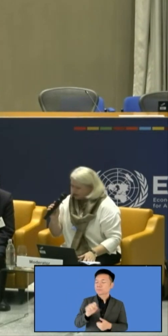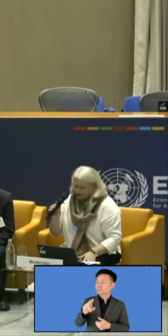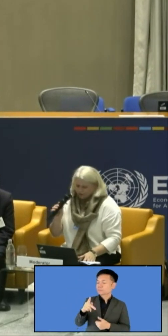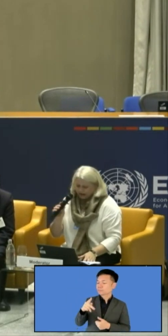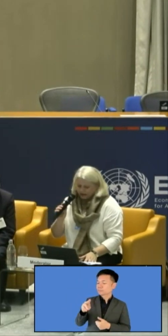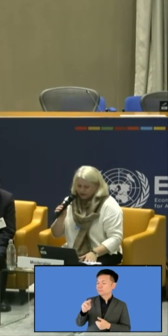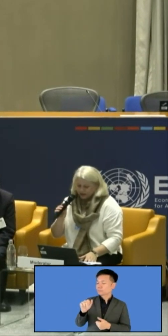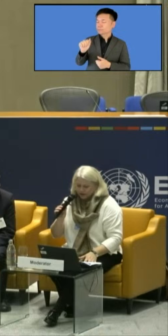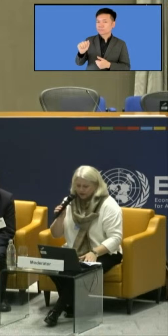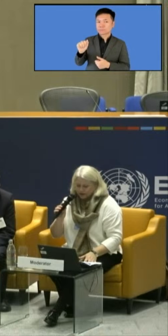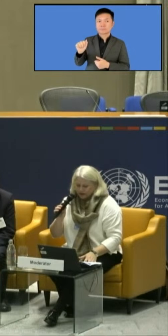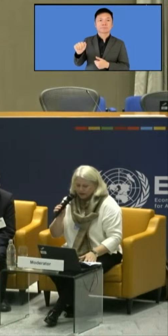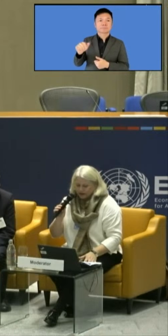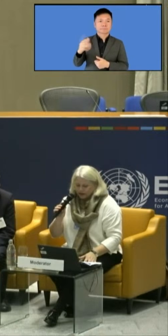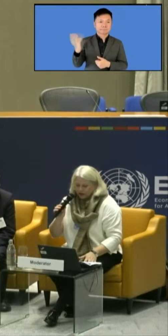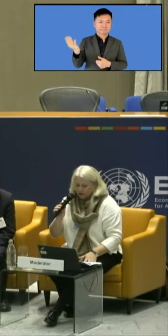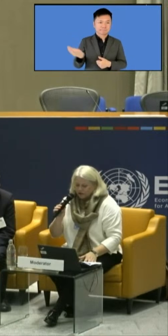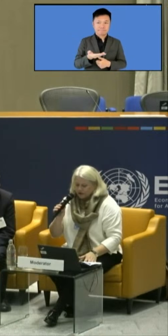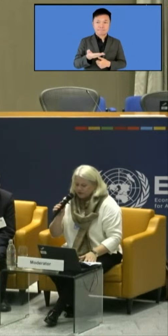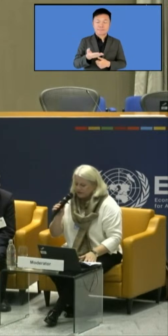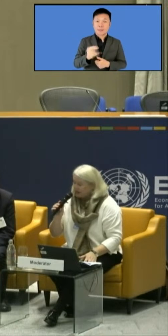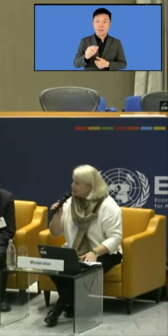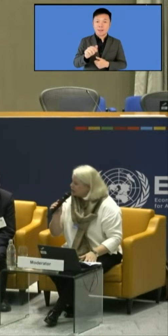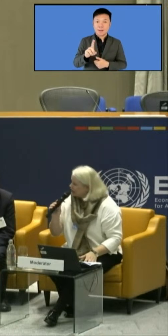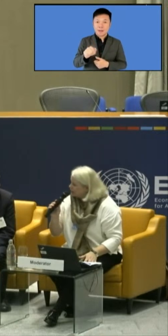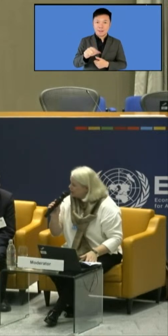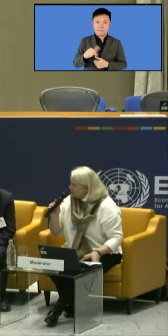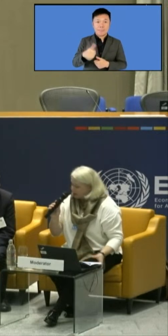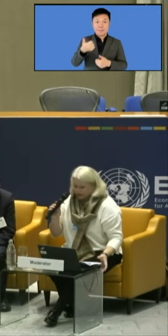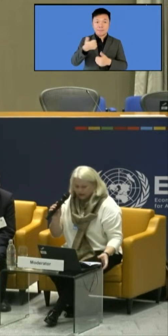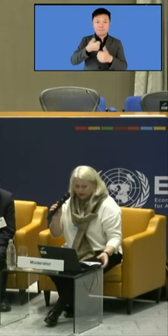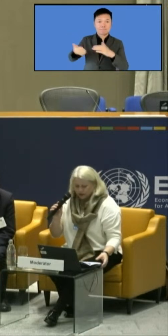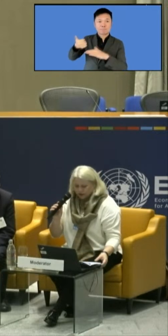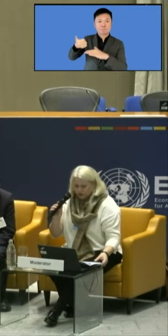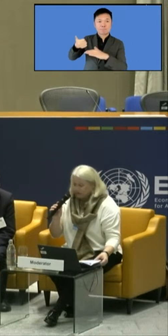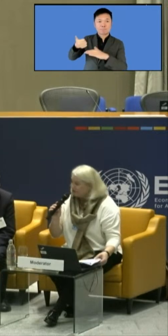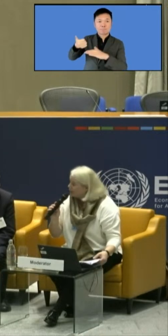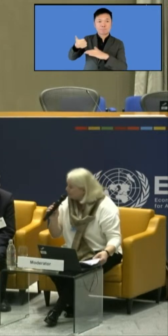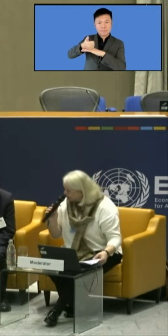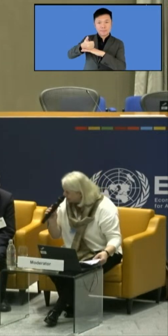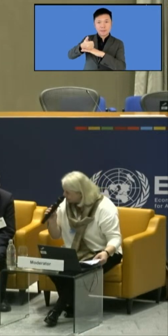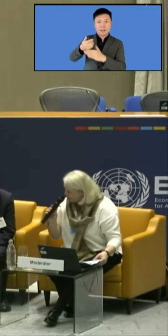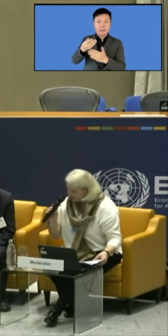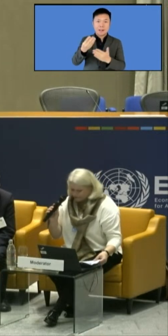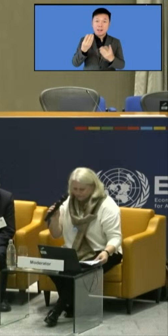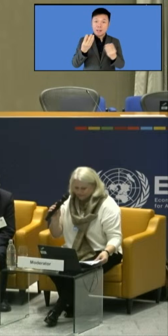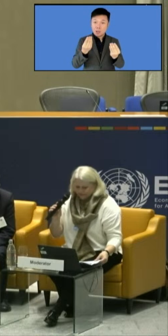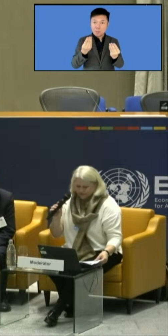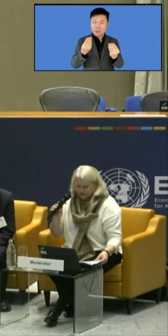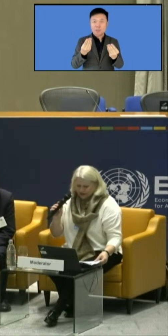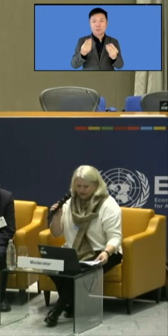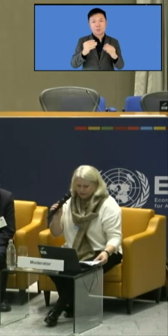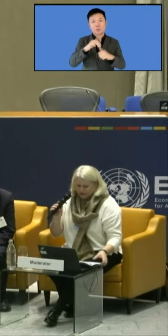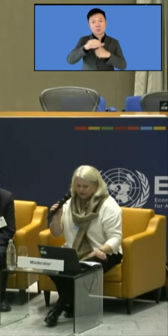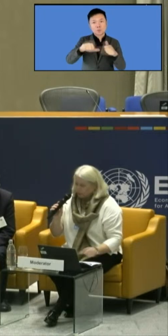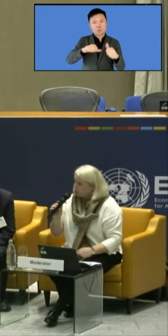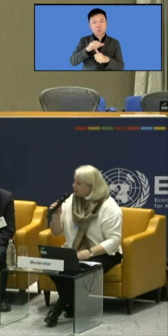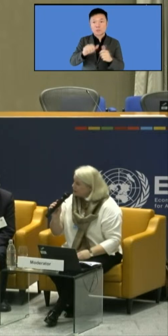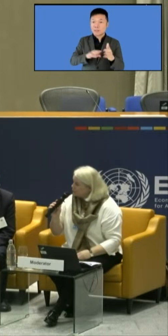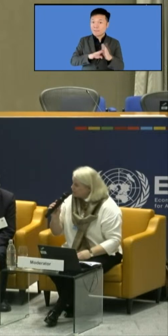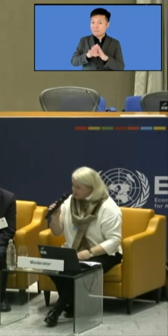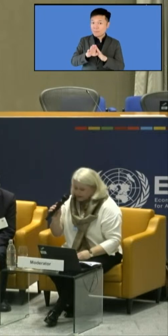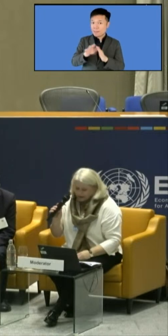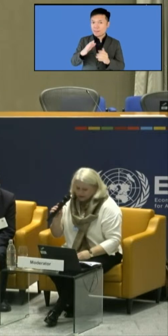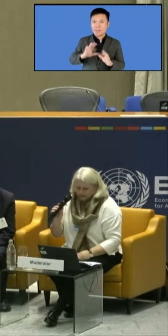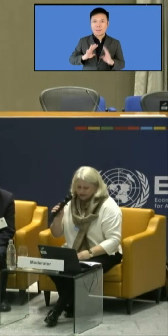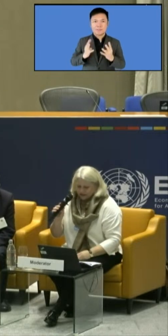Lauhachai, Director, Office of the National Economic and Social Development Council. Mr.